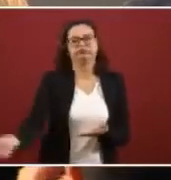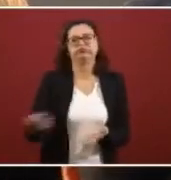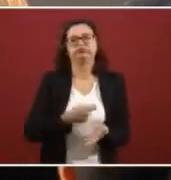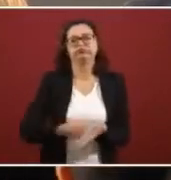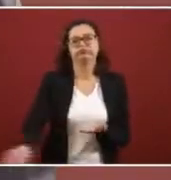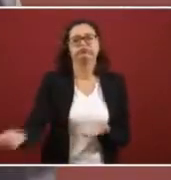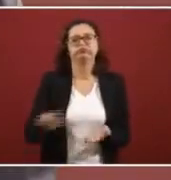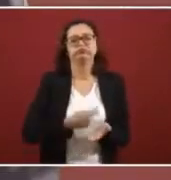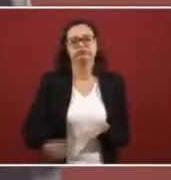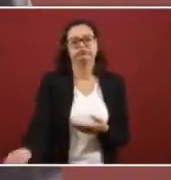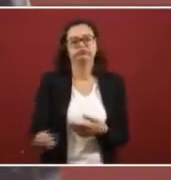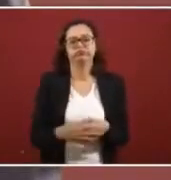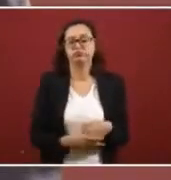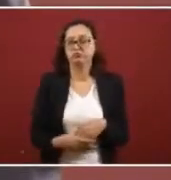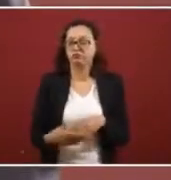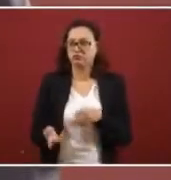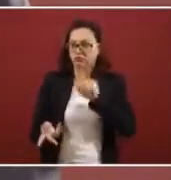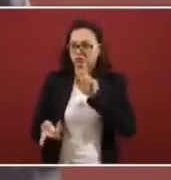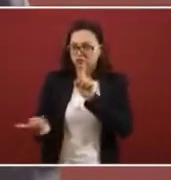people.